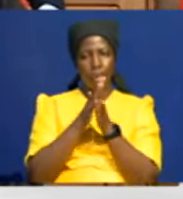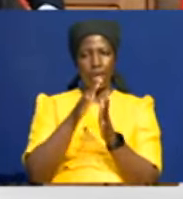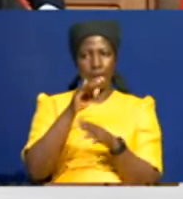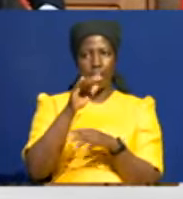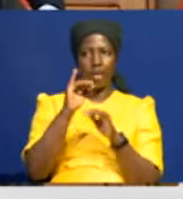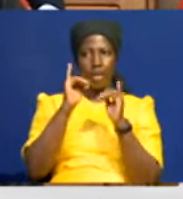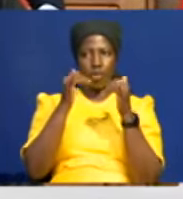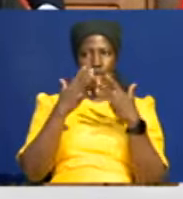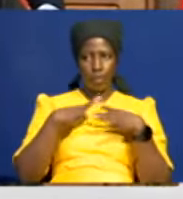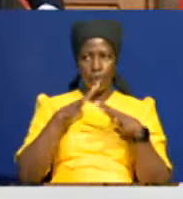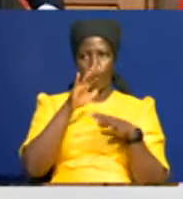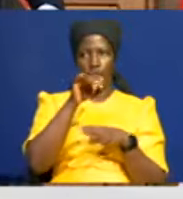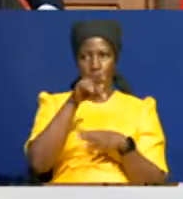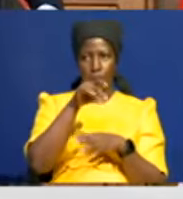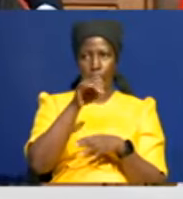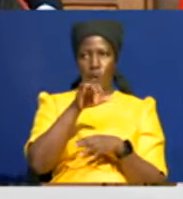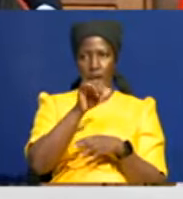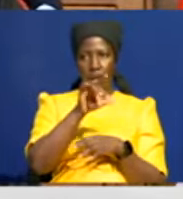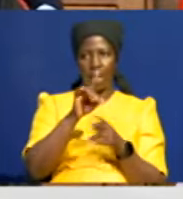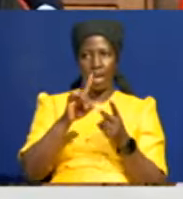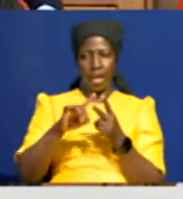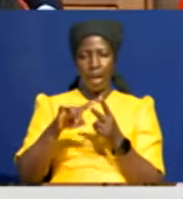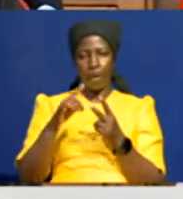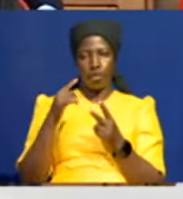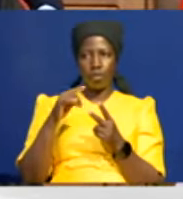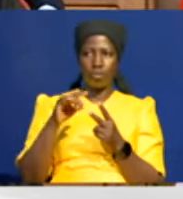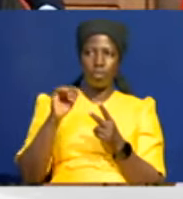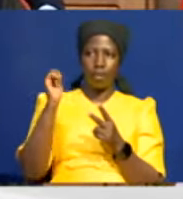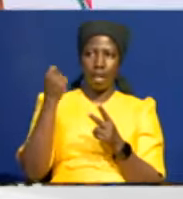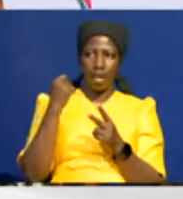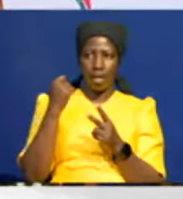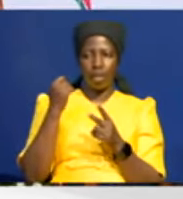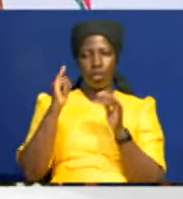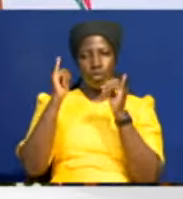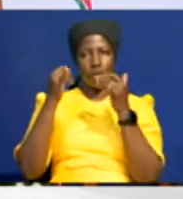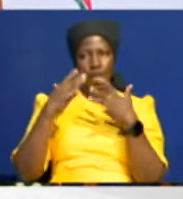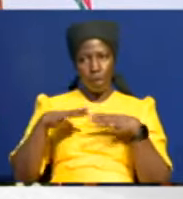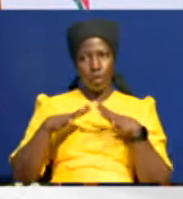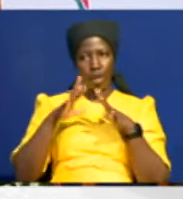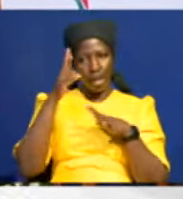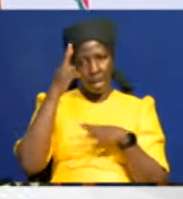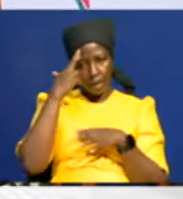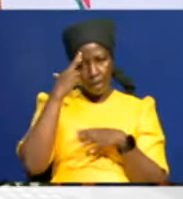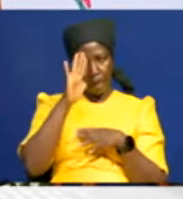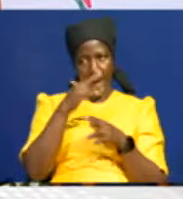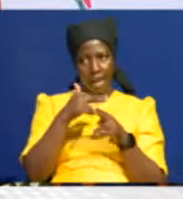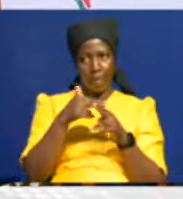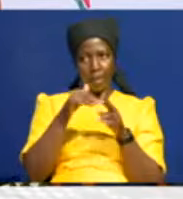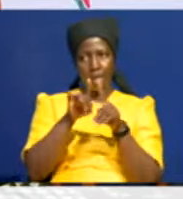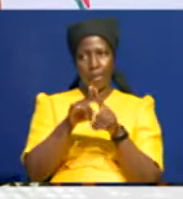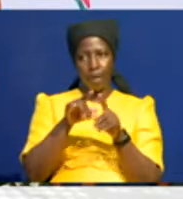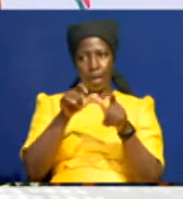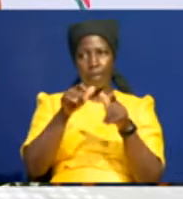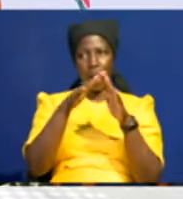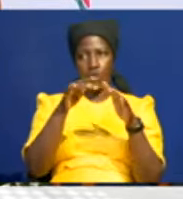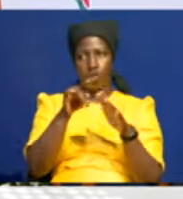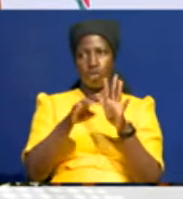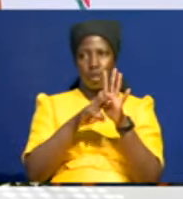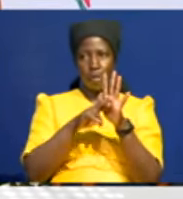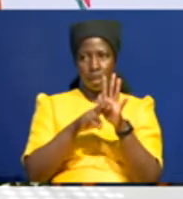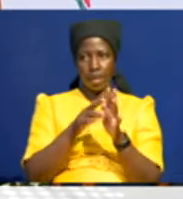followed by a journalist from Kenya. Remember to identify yourself, the media house you represent, then to your question. Over to okay. you. Okay, thank you. Dzień dobry,